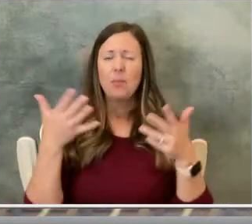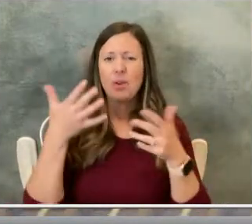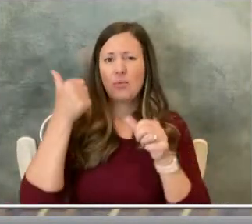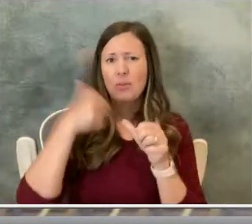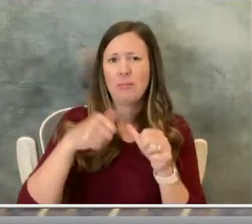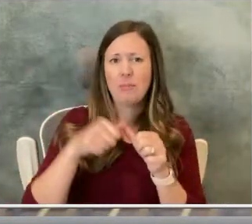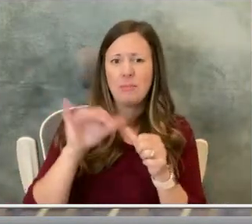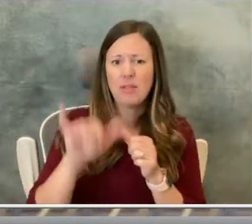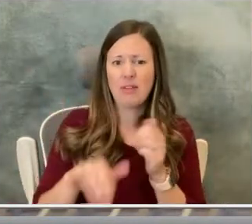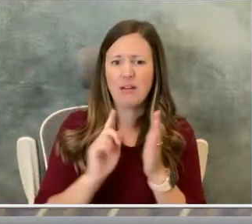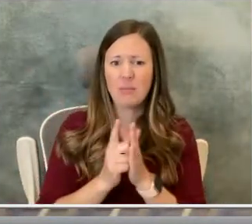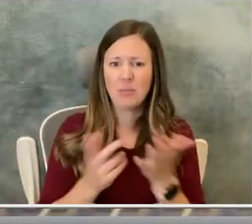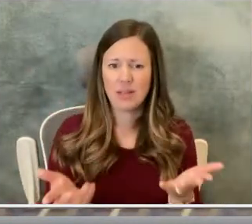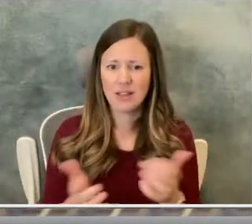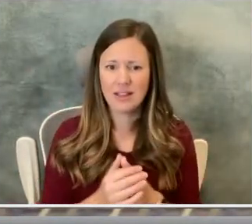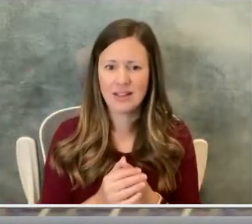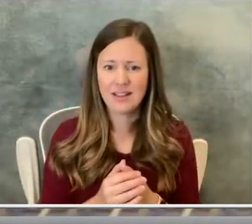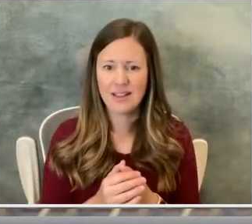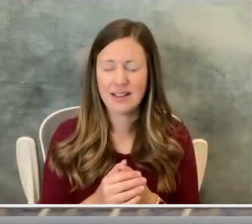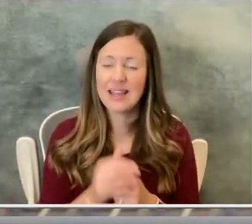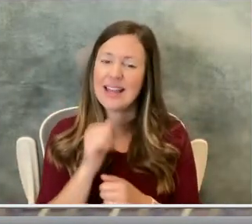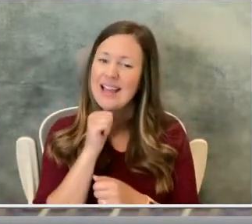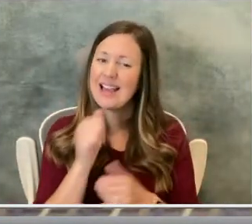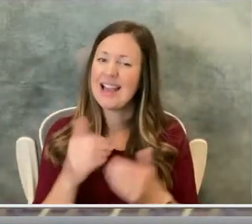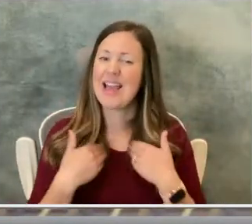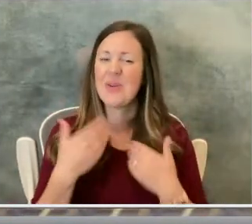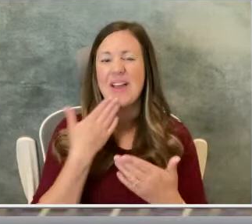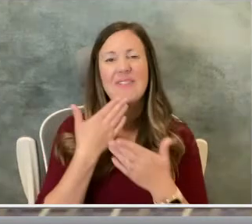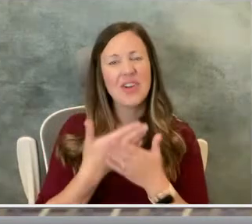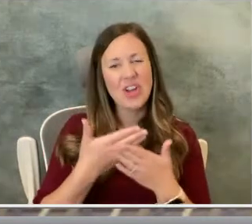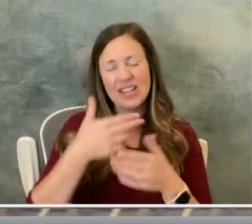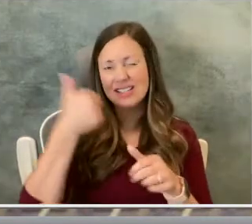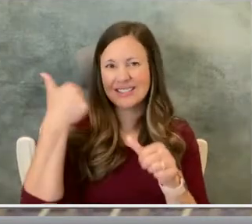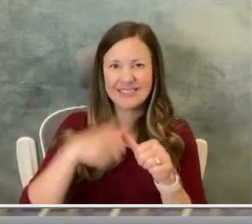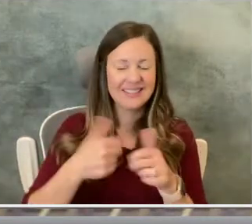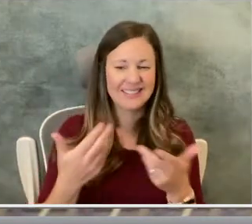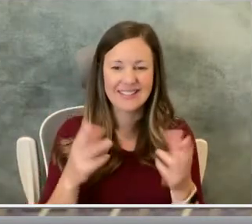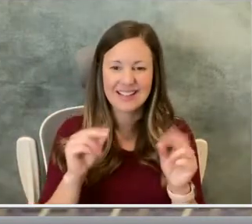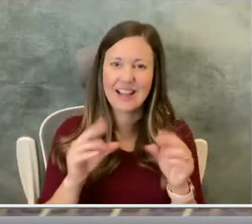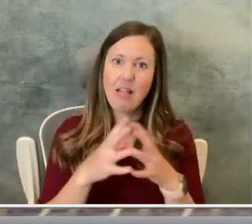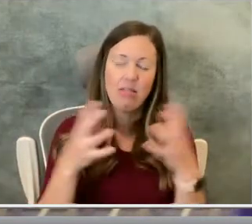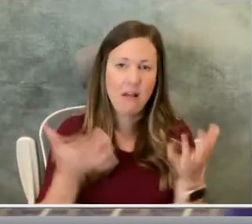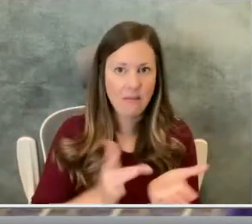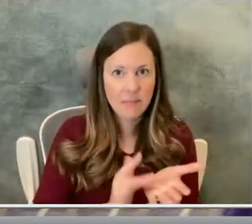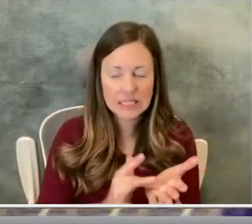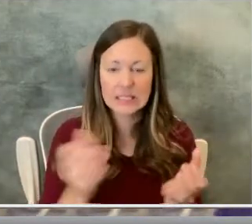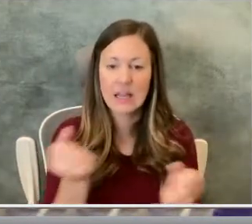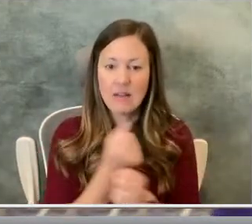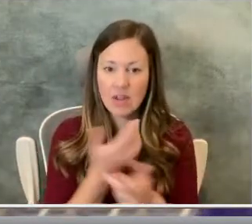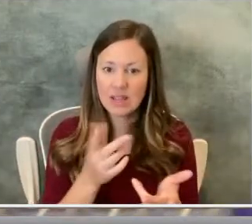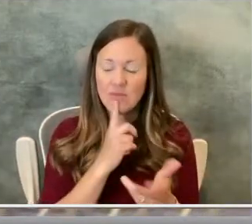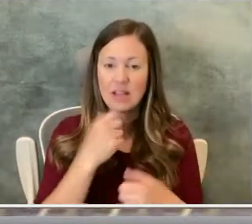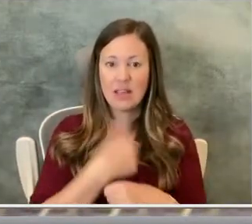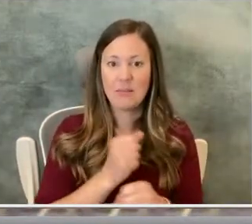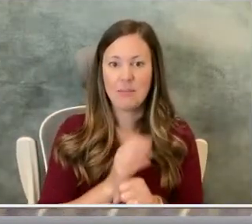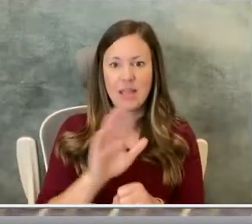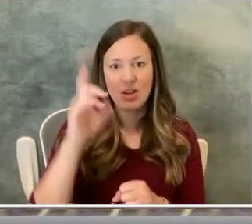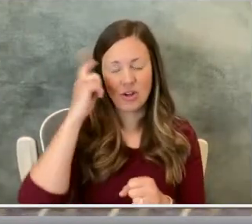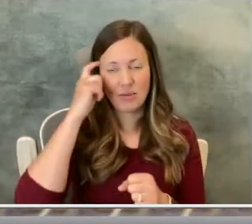I don't have a very good recollection of it. You know, you're on a bunch of medication that make your mind go a bit cloudy,